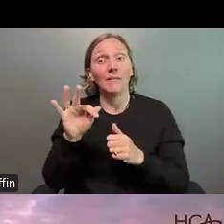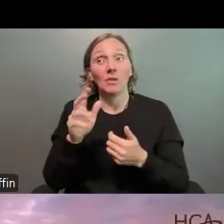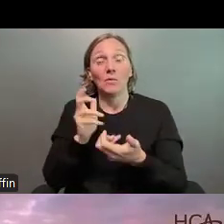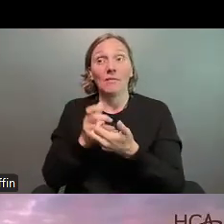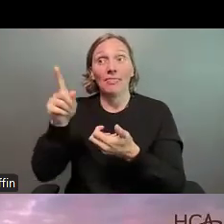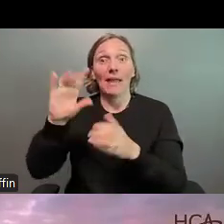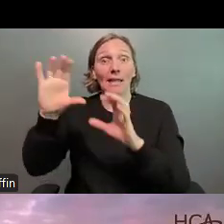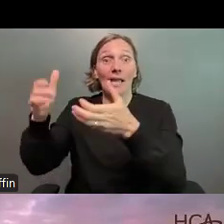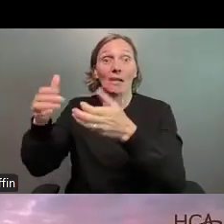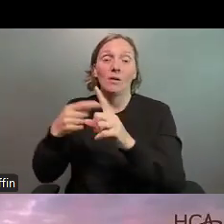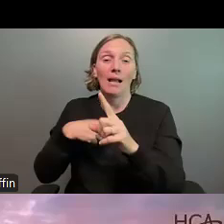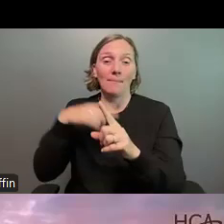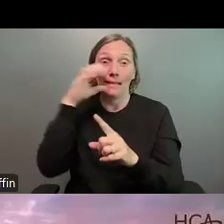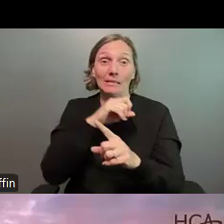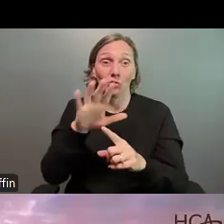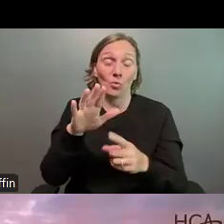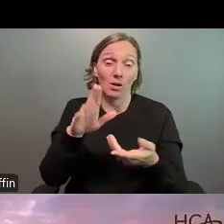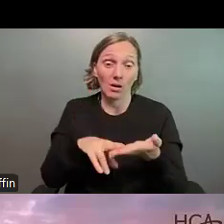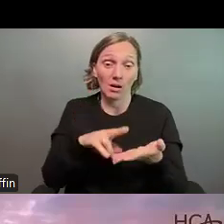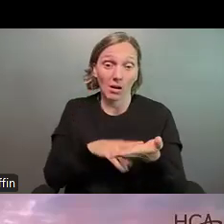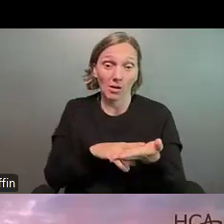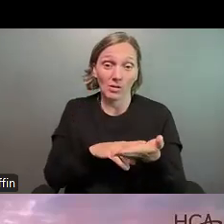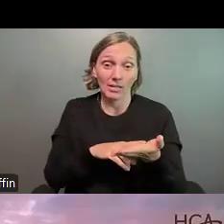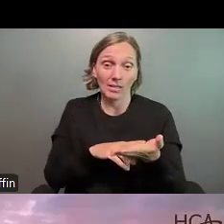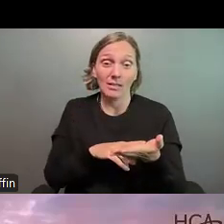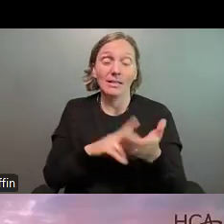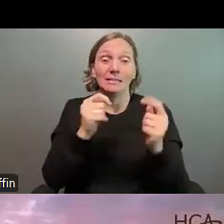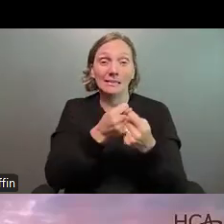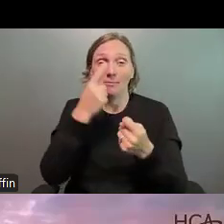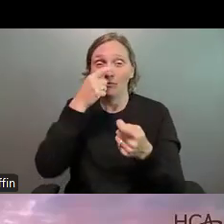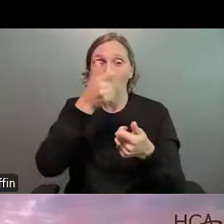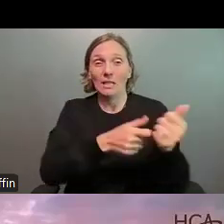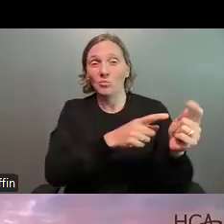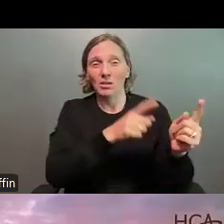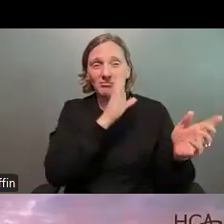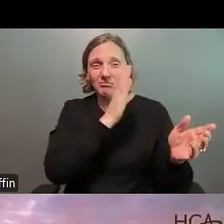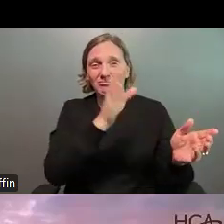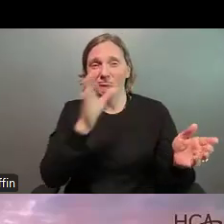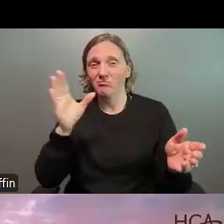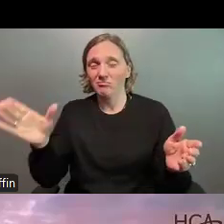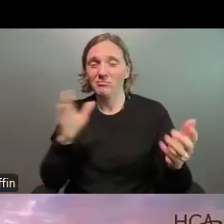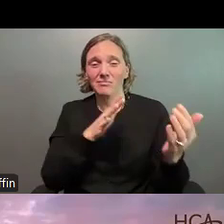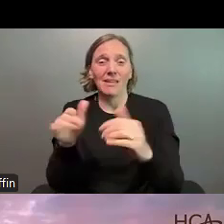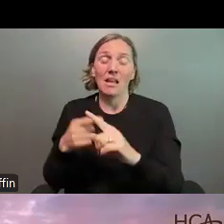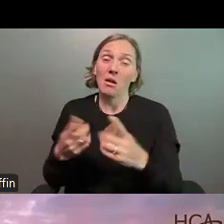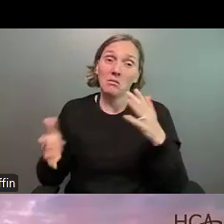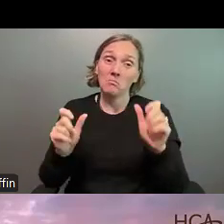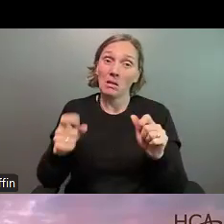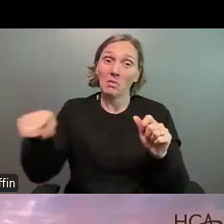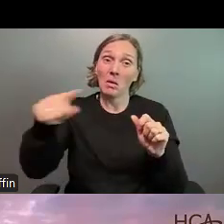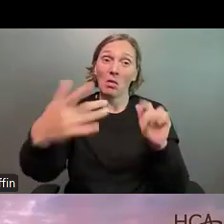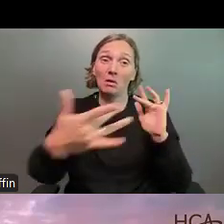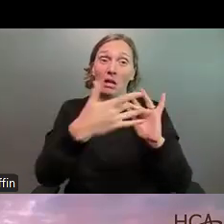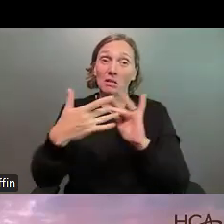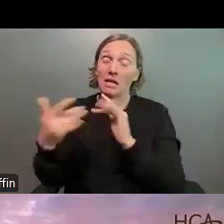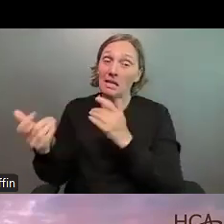would guess that the respective contracting teams from different MCOs might already be reaching out or be reaching out shortly. And again, if you've